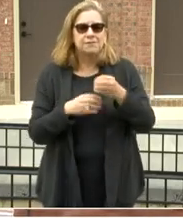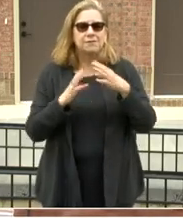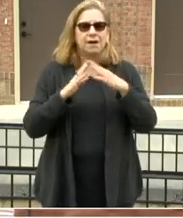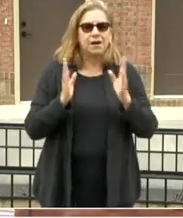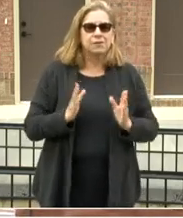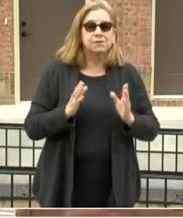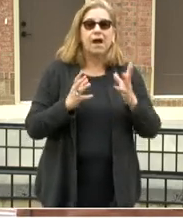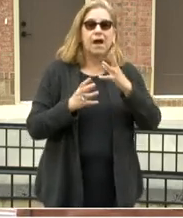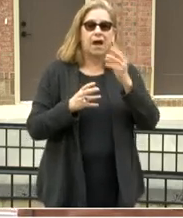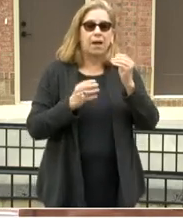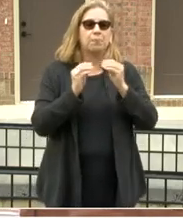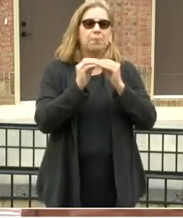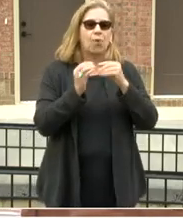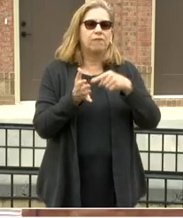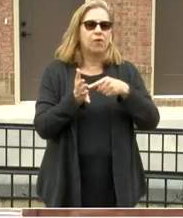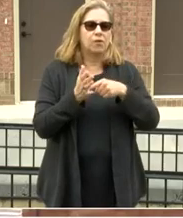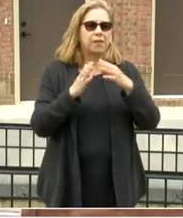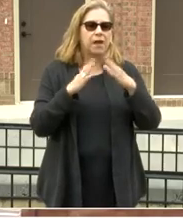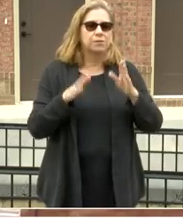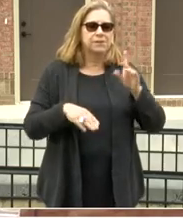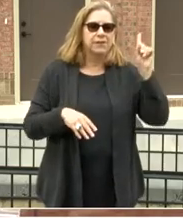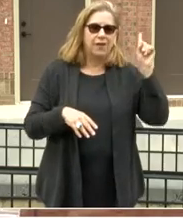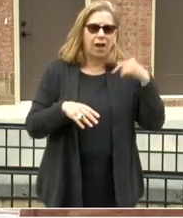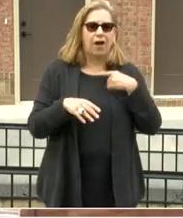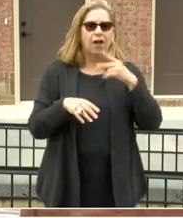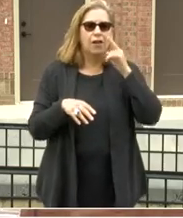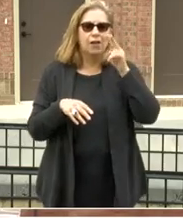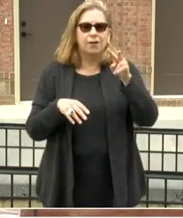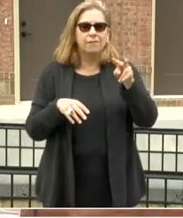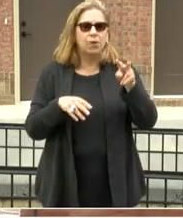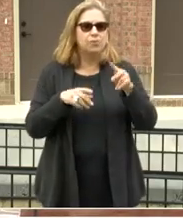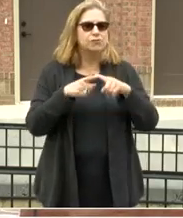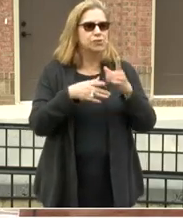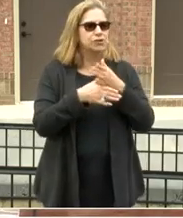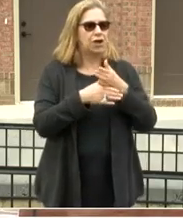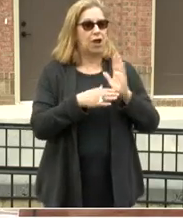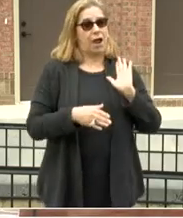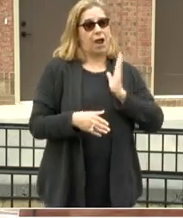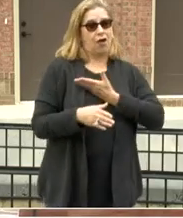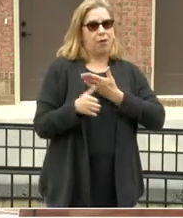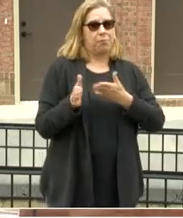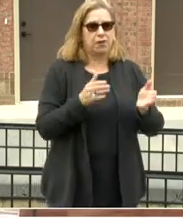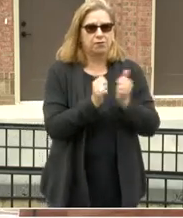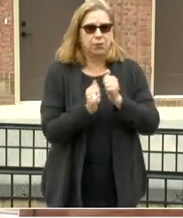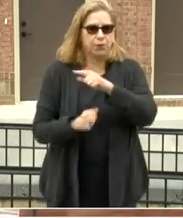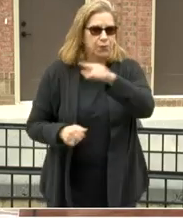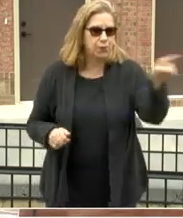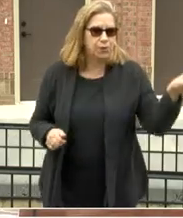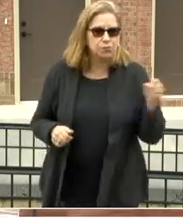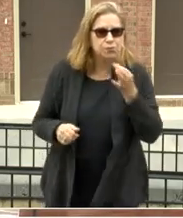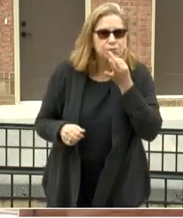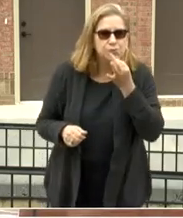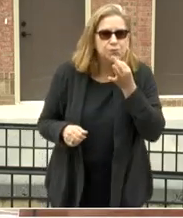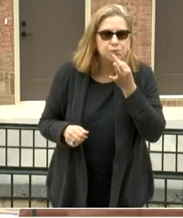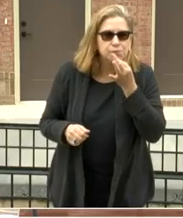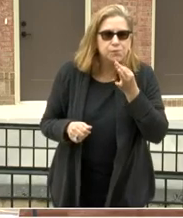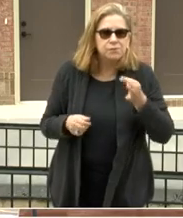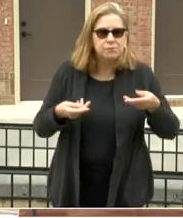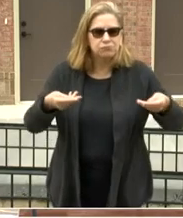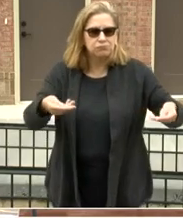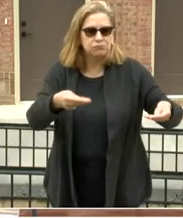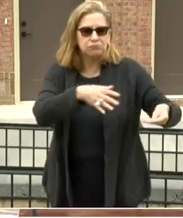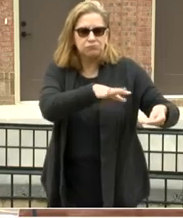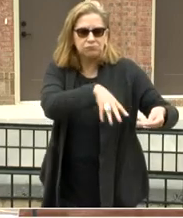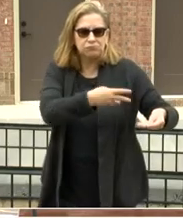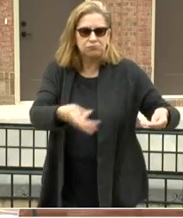forward to sharing the plans and those projects with you all in due course. Today marks